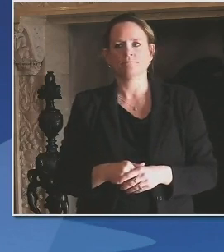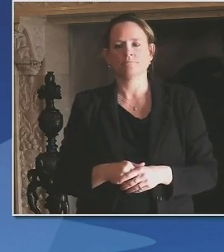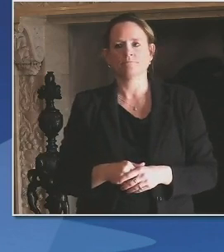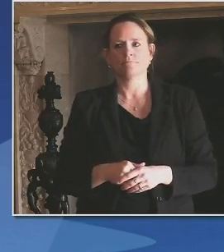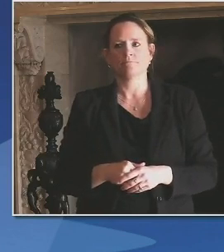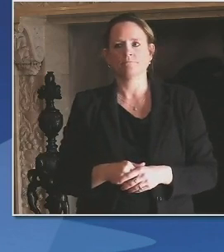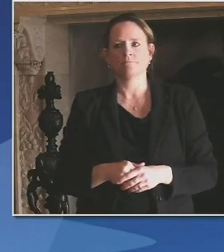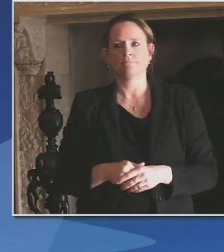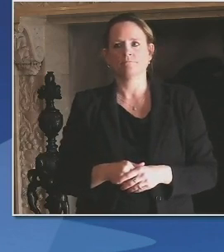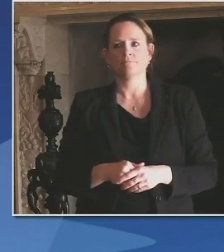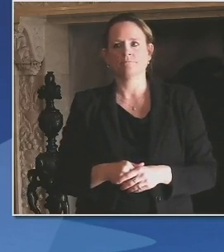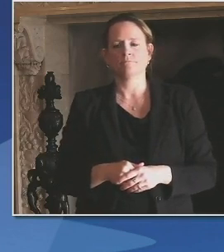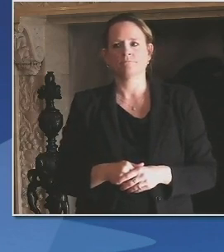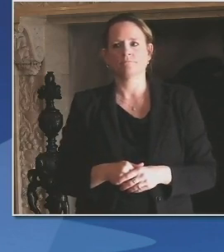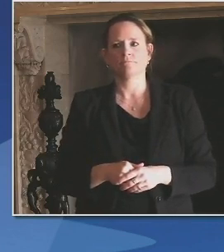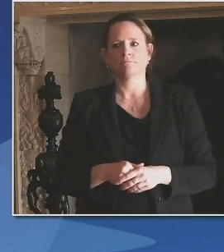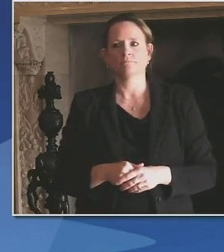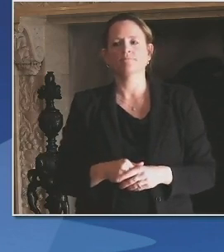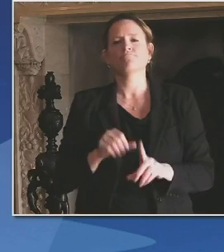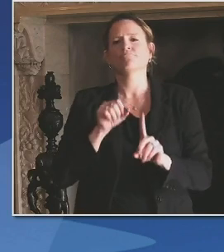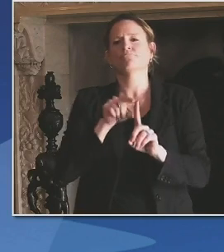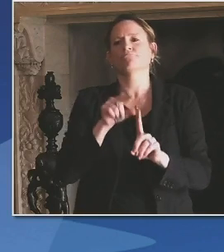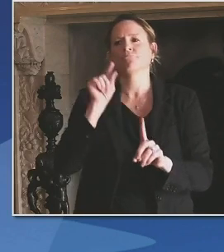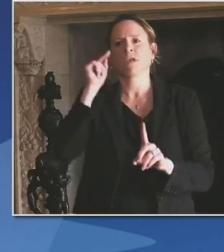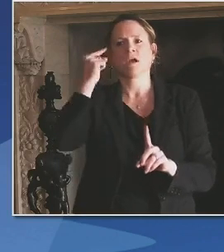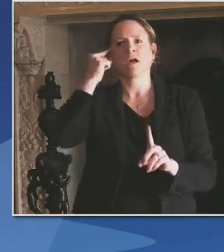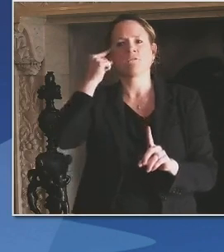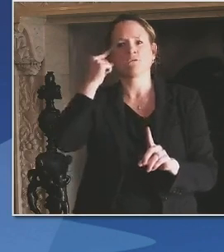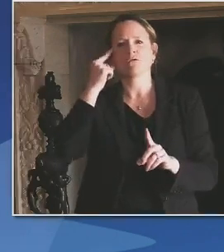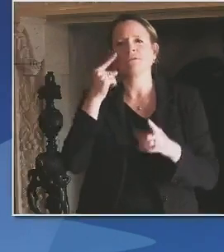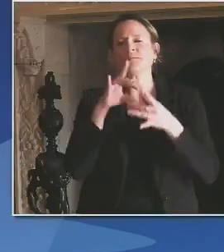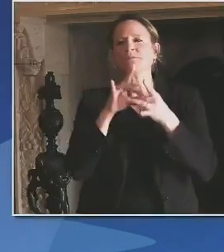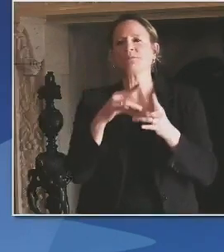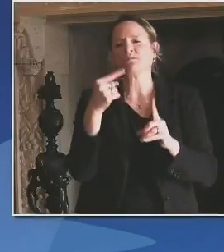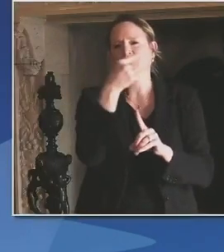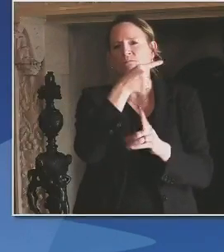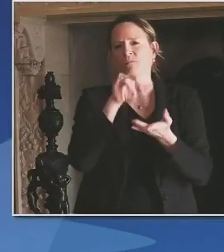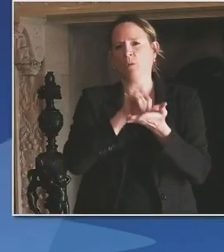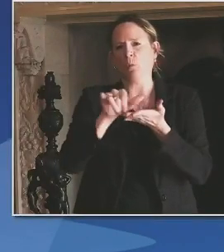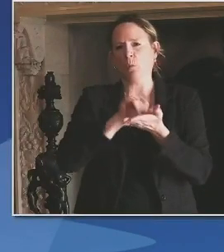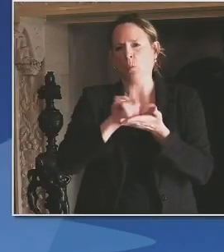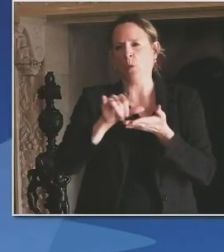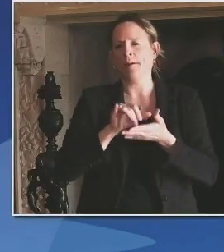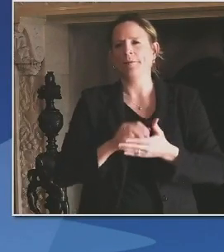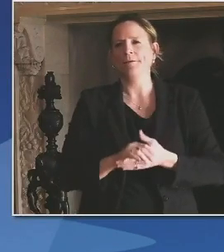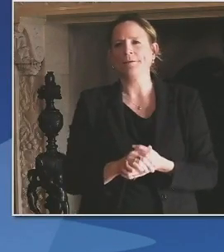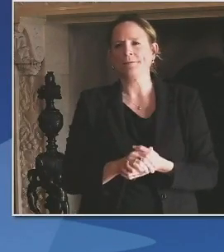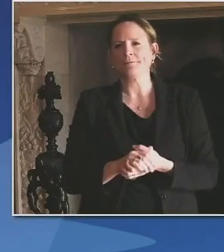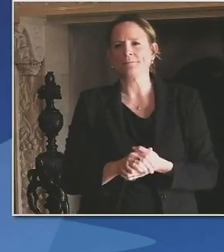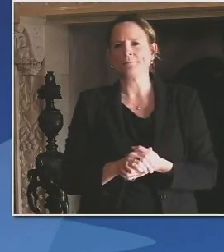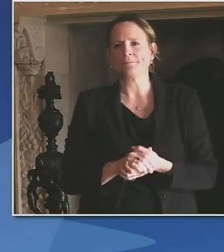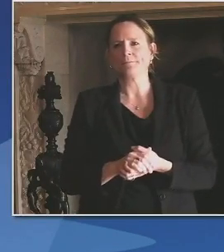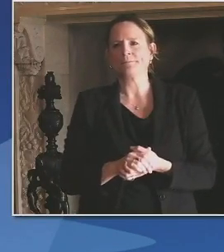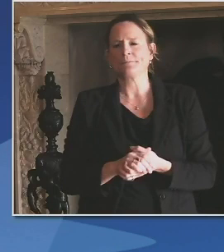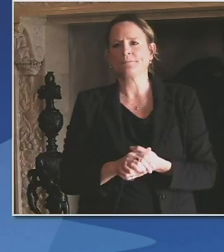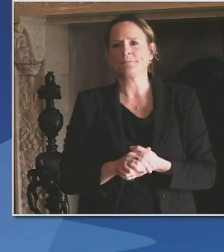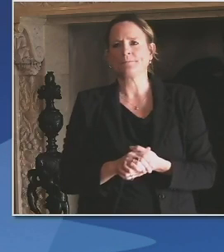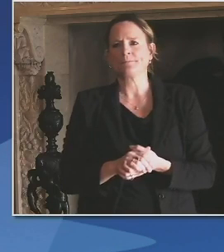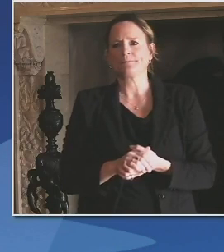Yeah, Governor, getting back to the New York travel advisory, I know you said it seems like it's impossible to enforce here